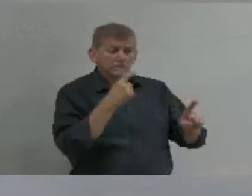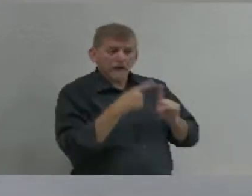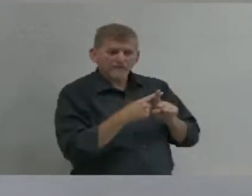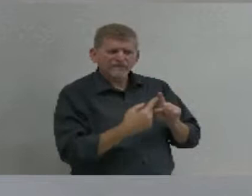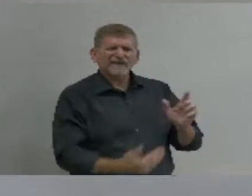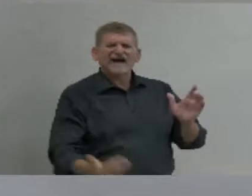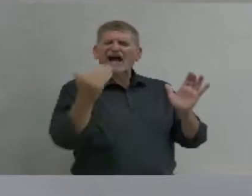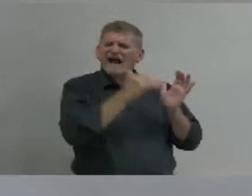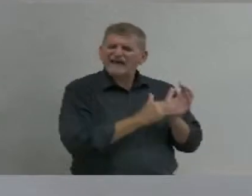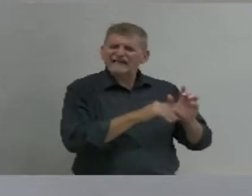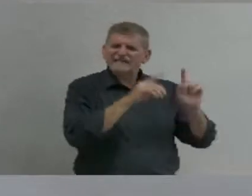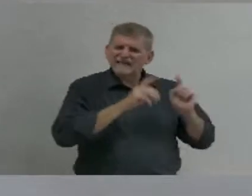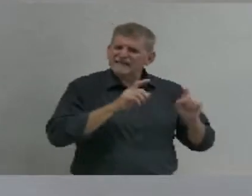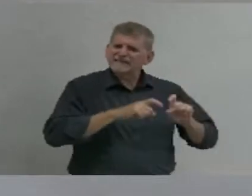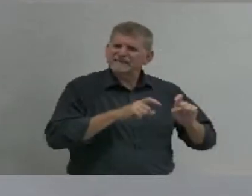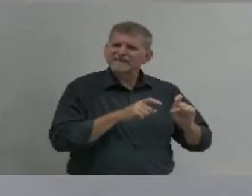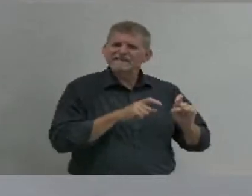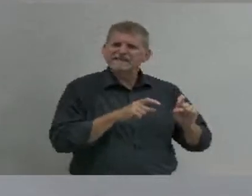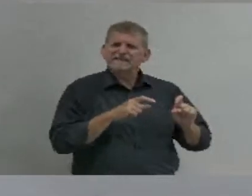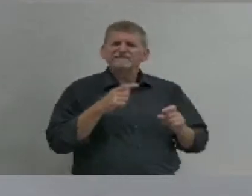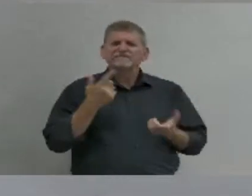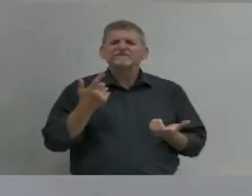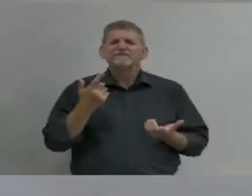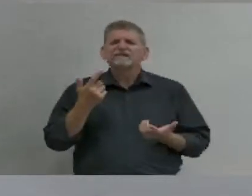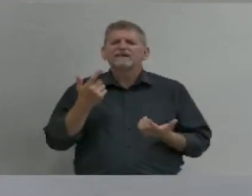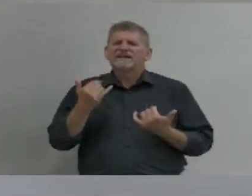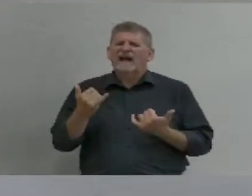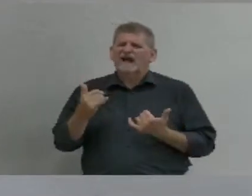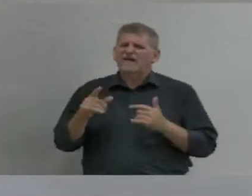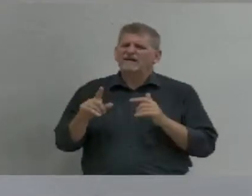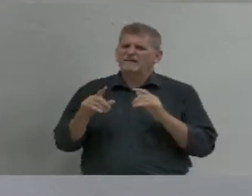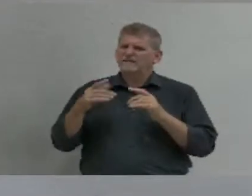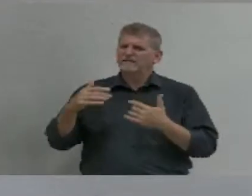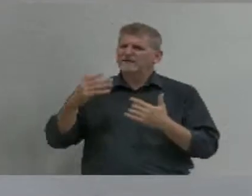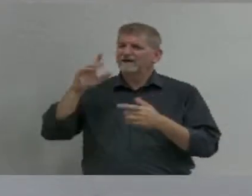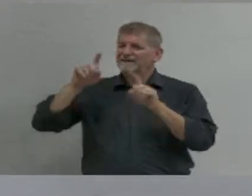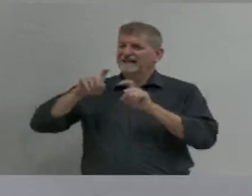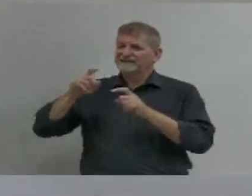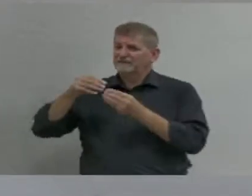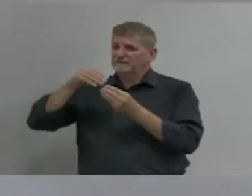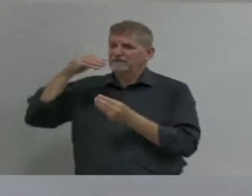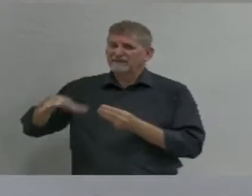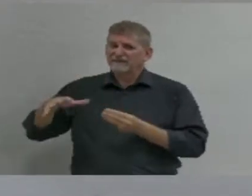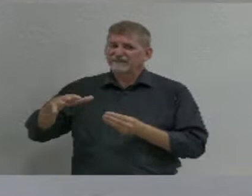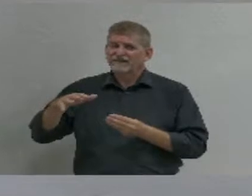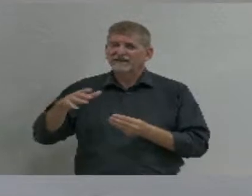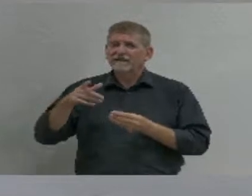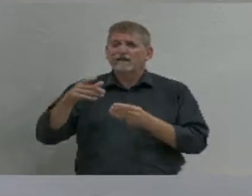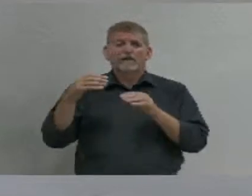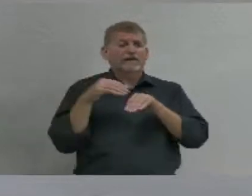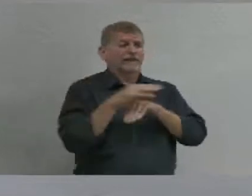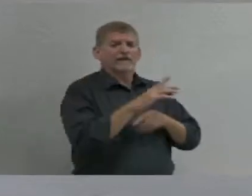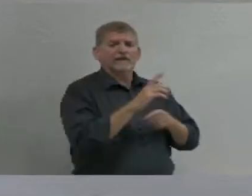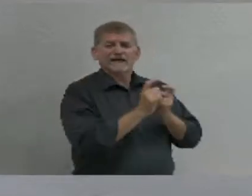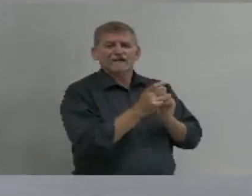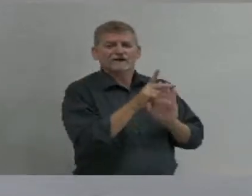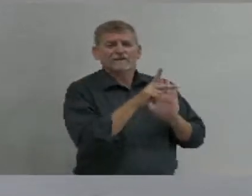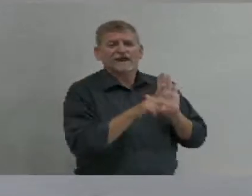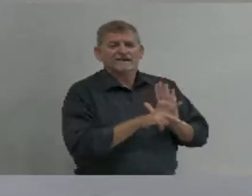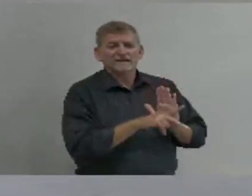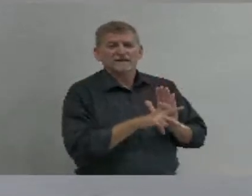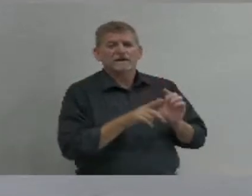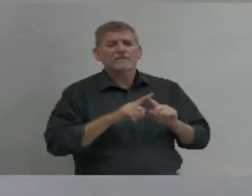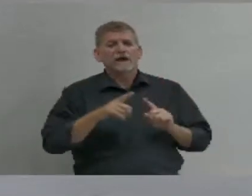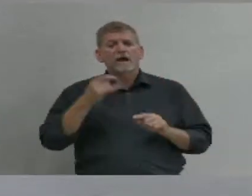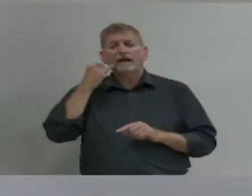realize there's a cost to it. But I think to change economic policy, to change public health based on